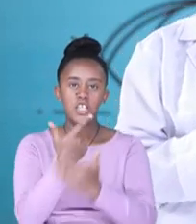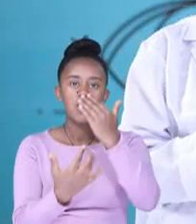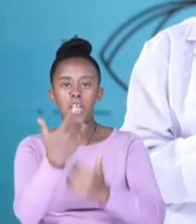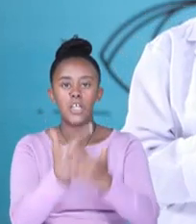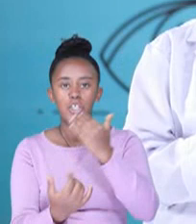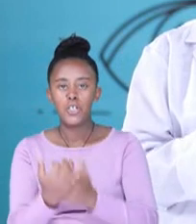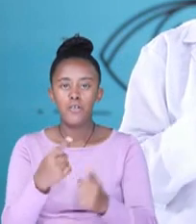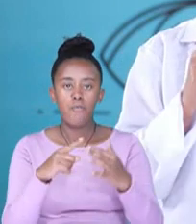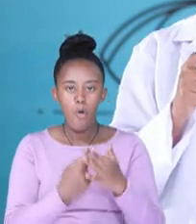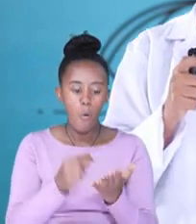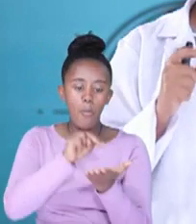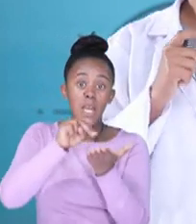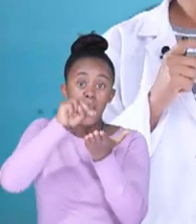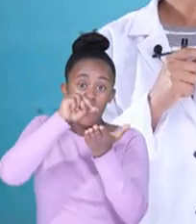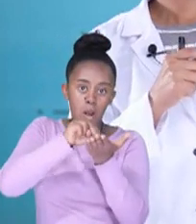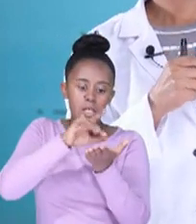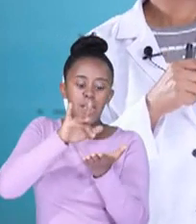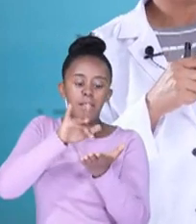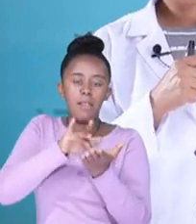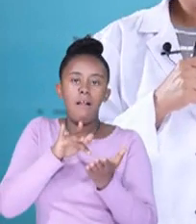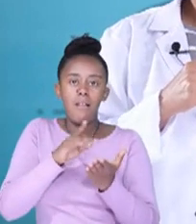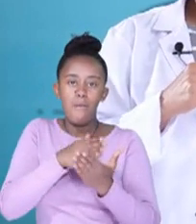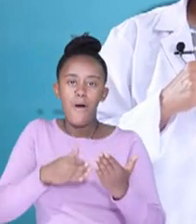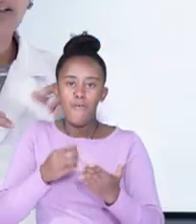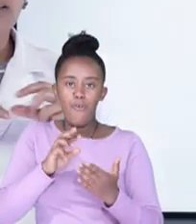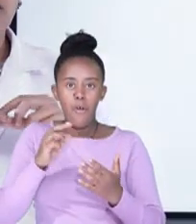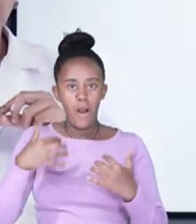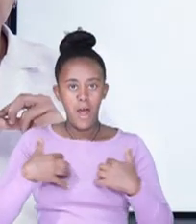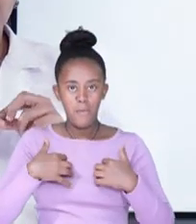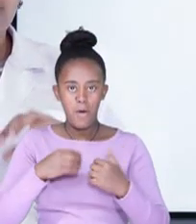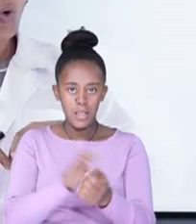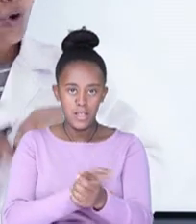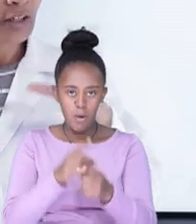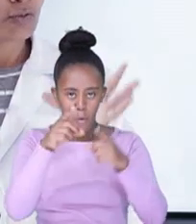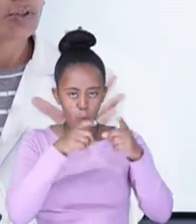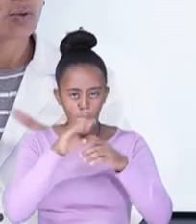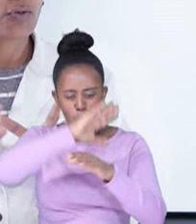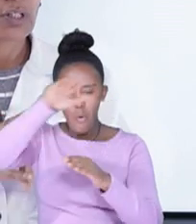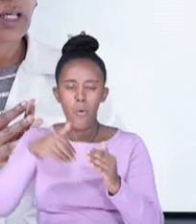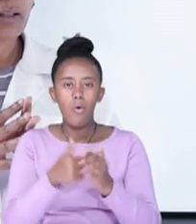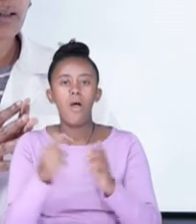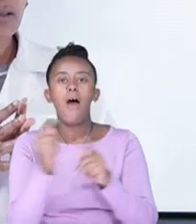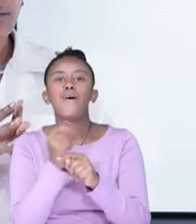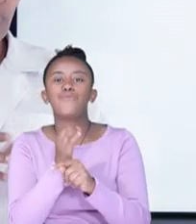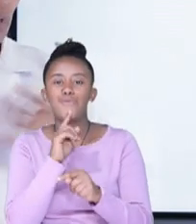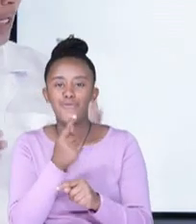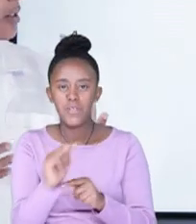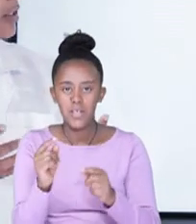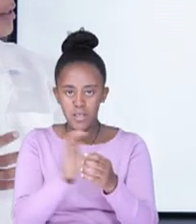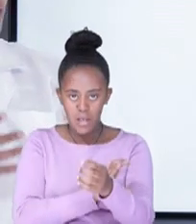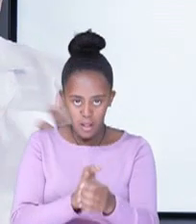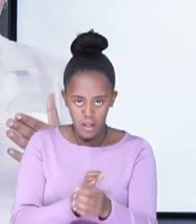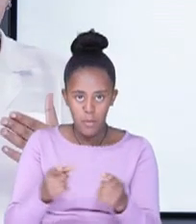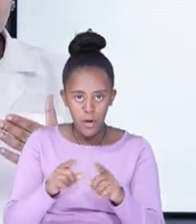the nucleus, which is the central part for animal cell that control all activities of the cell. When we